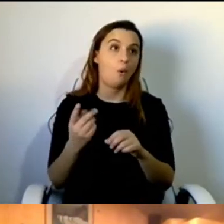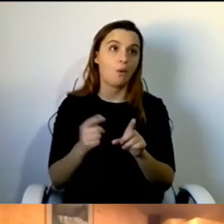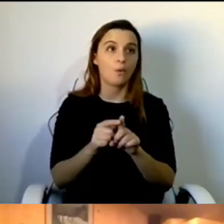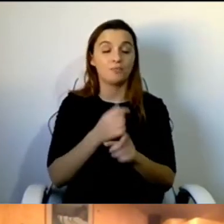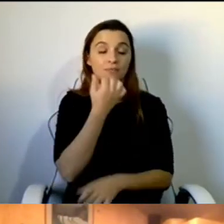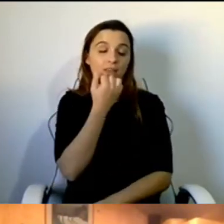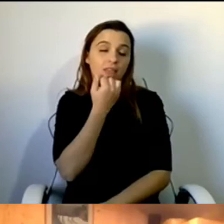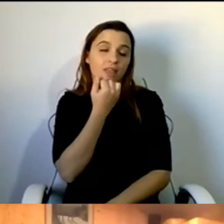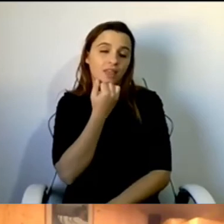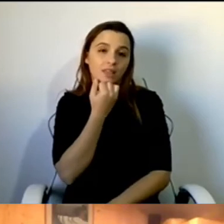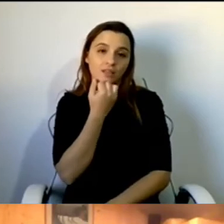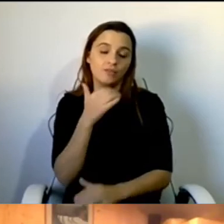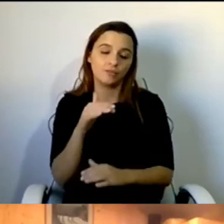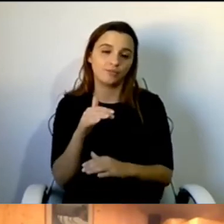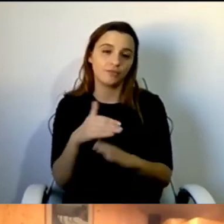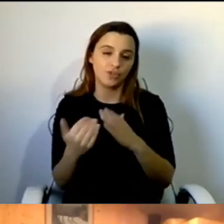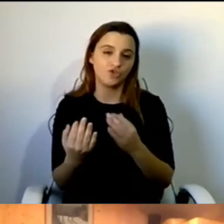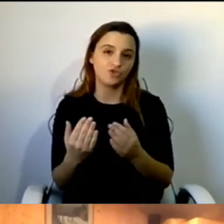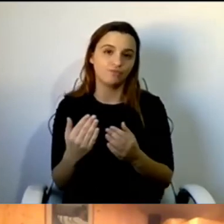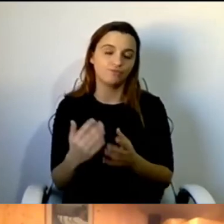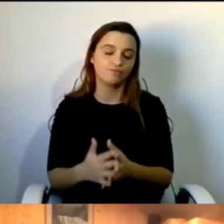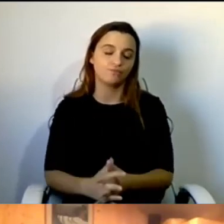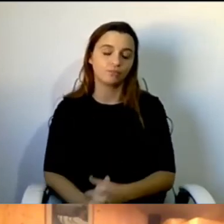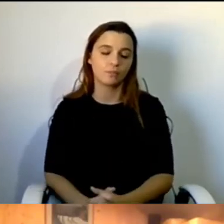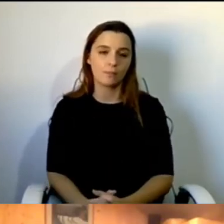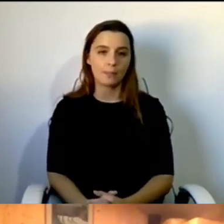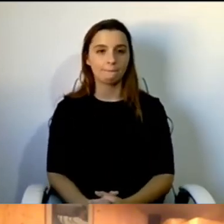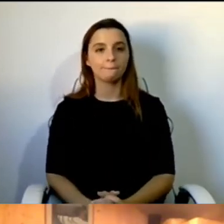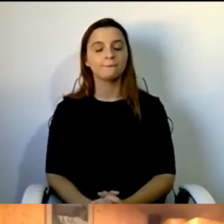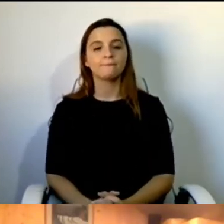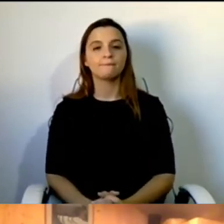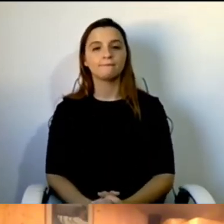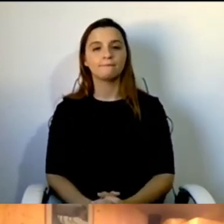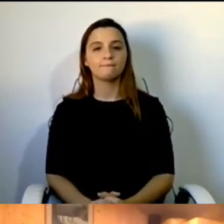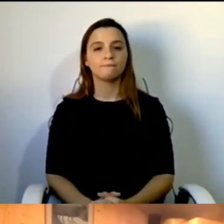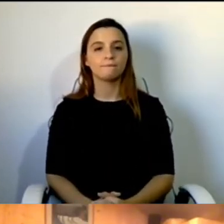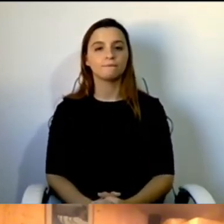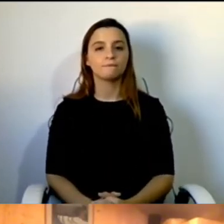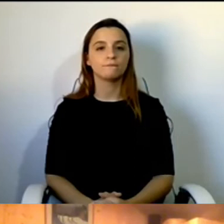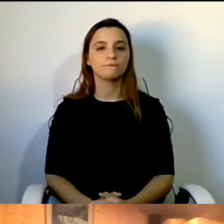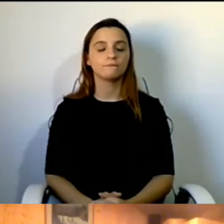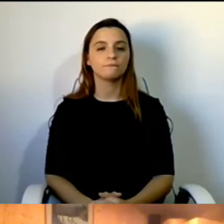actually across the world when it comes to cuts in the services for disabled people.